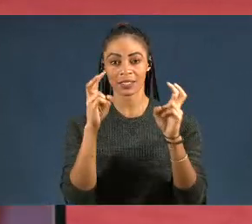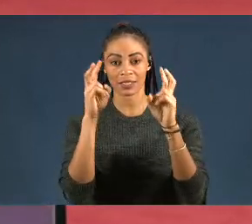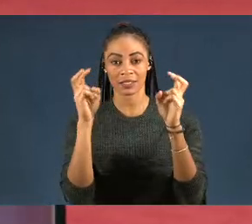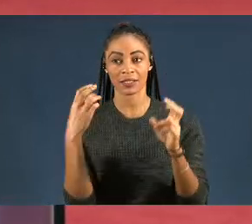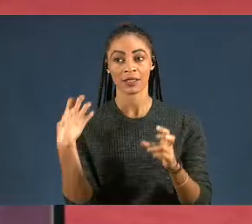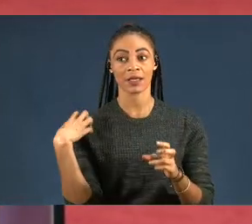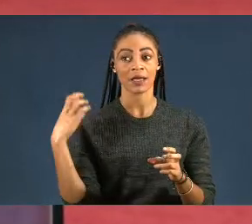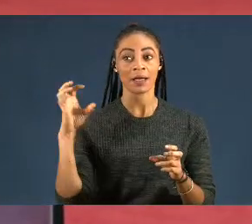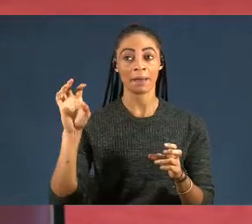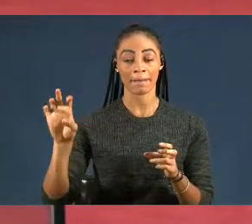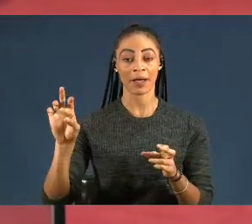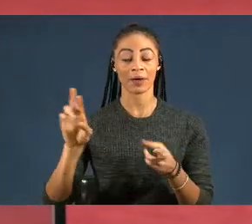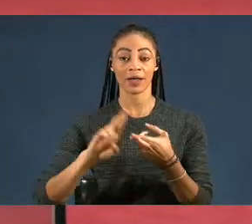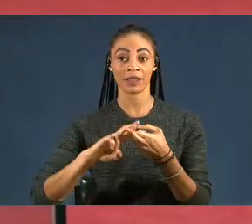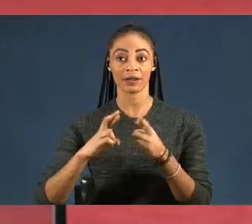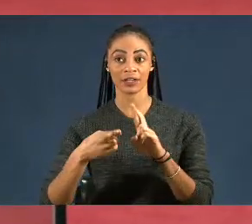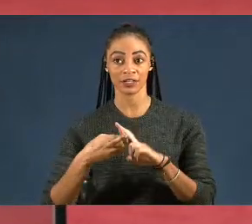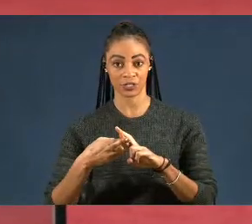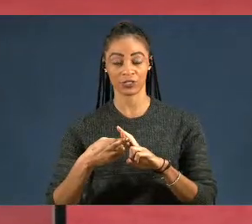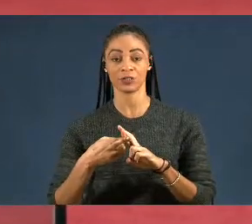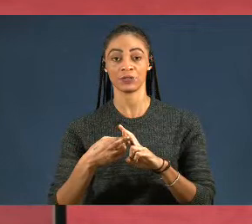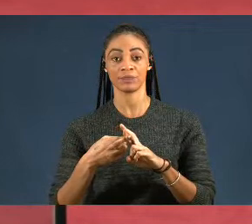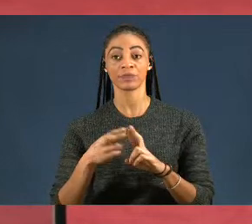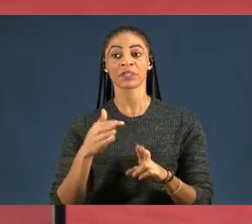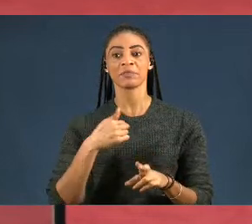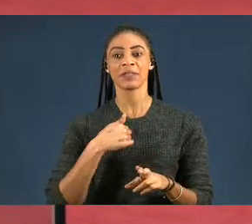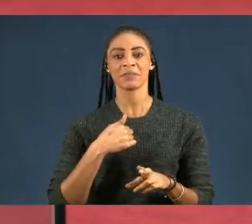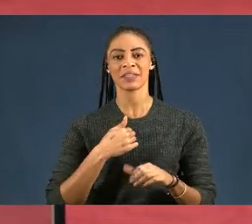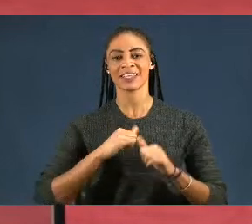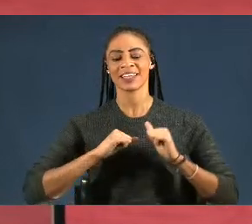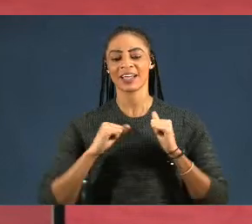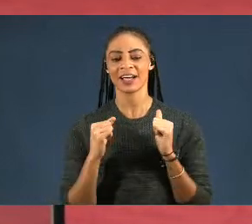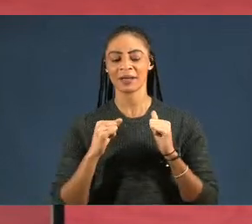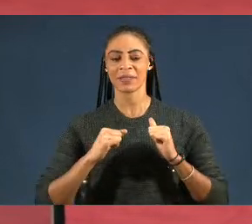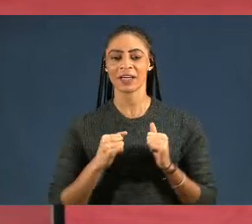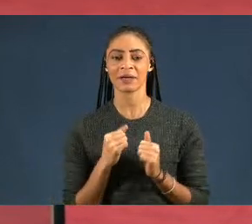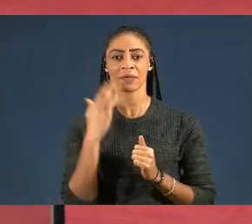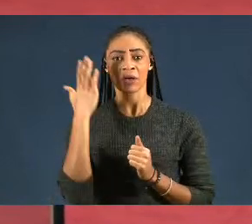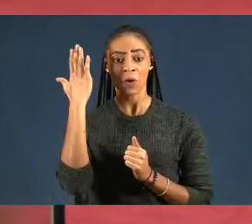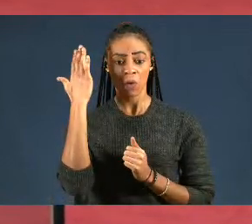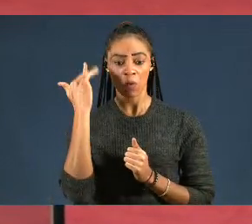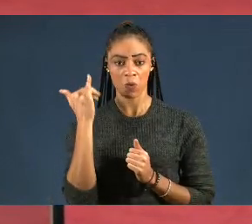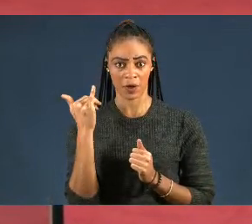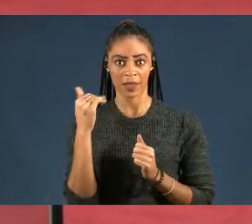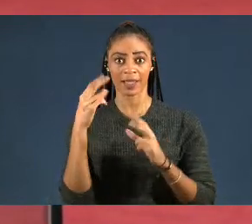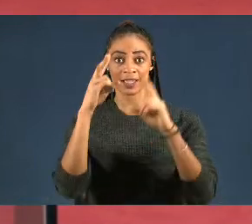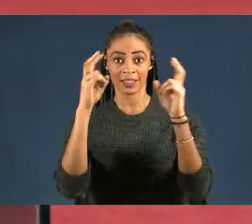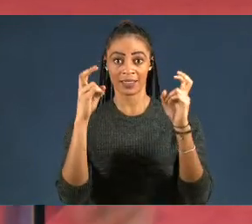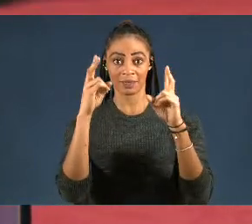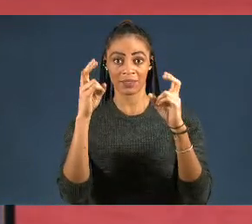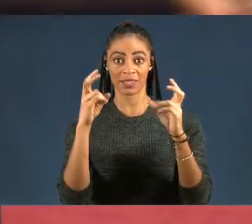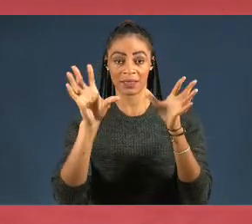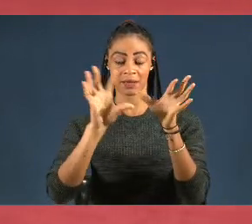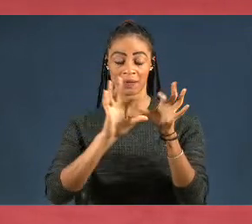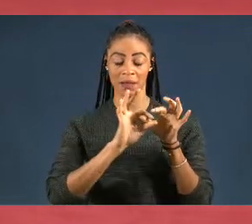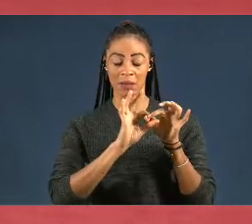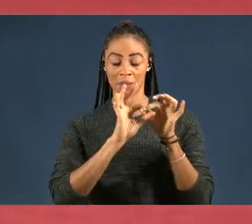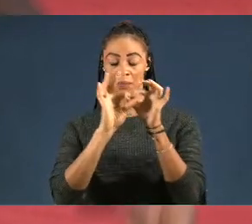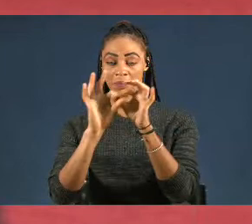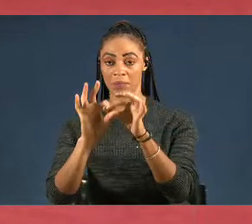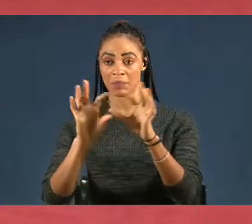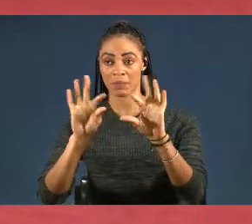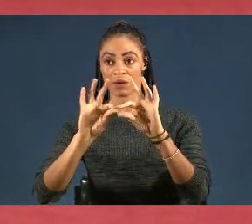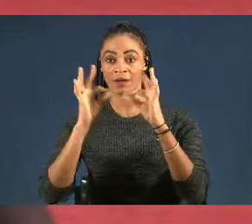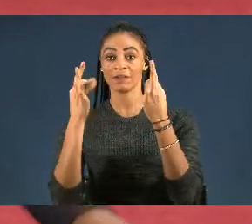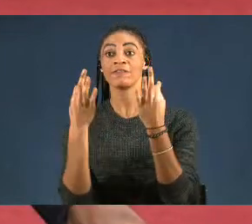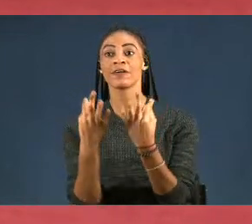Ministry, myself, I was excited because this theme is a theme for family ministry. This is a theme we can run